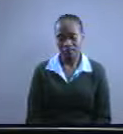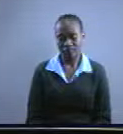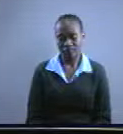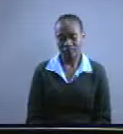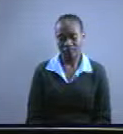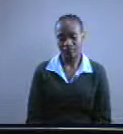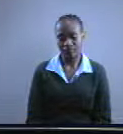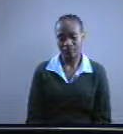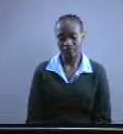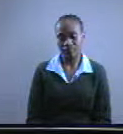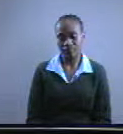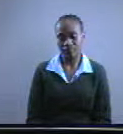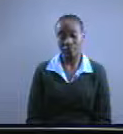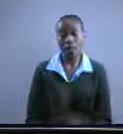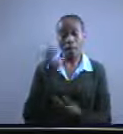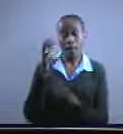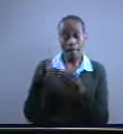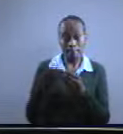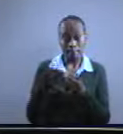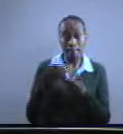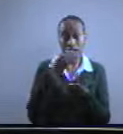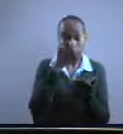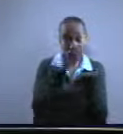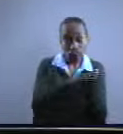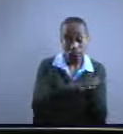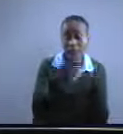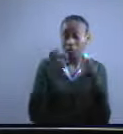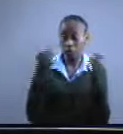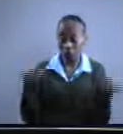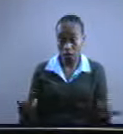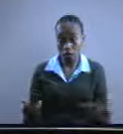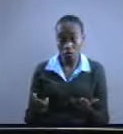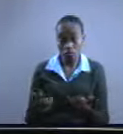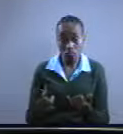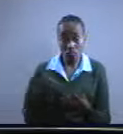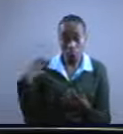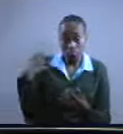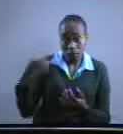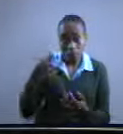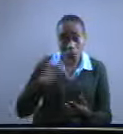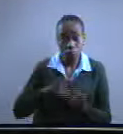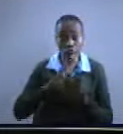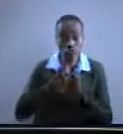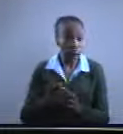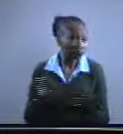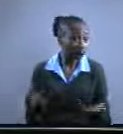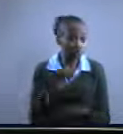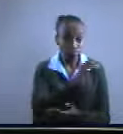That concludes member statements. Are there any ministerial responses?